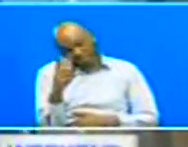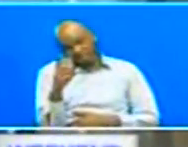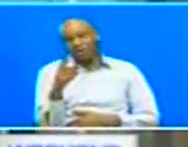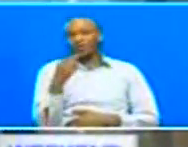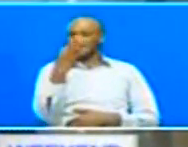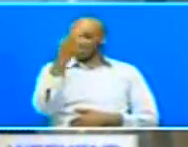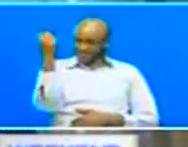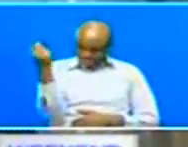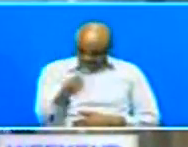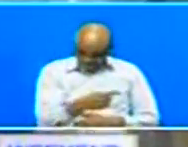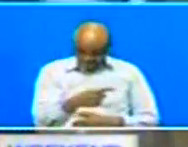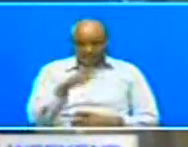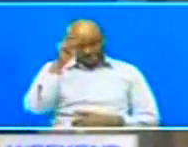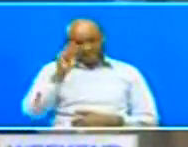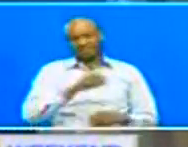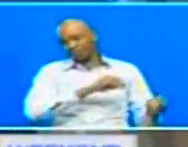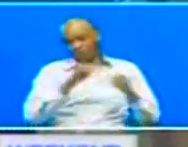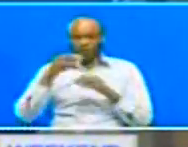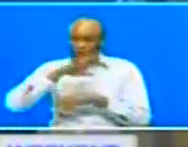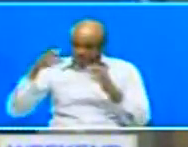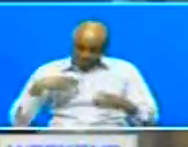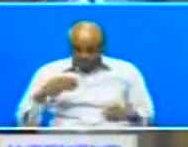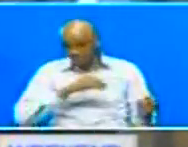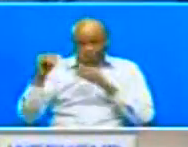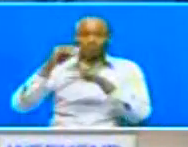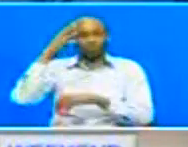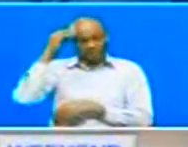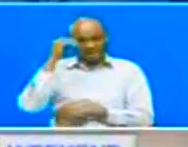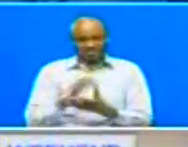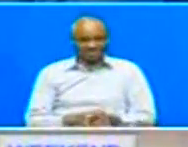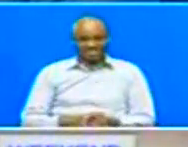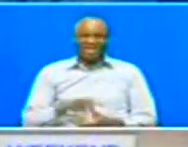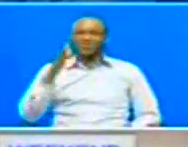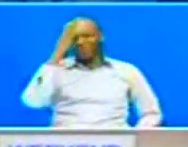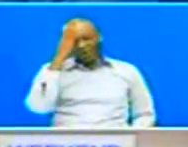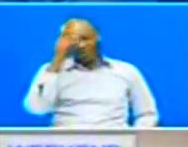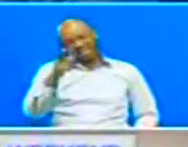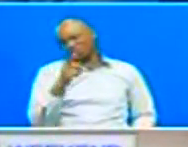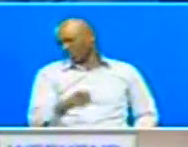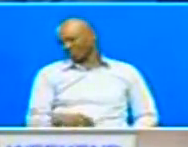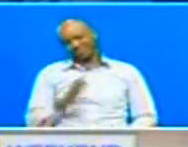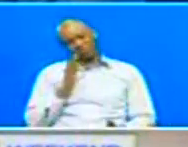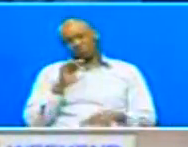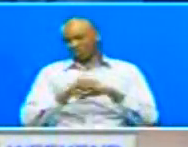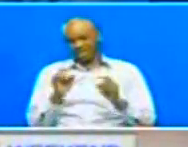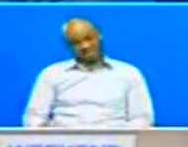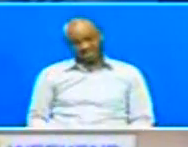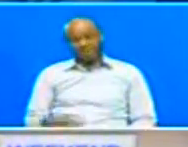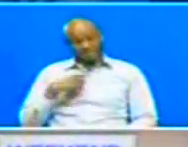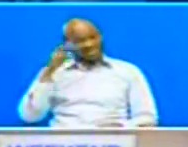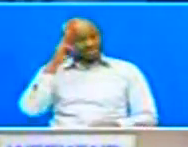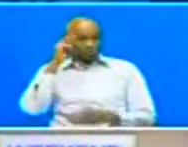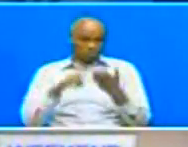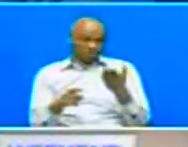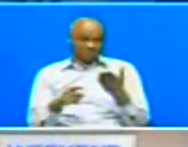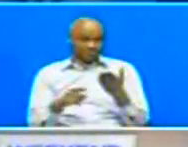kwa miezi mitatu wahamishe iende Somalia. That's cold. But I get the reasoning behind